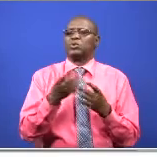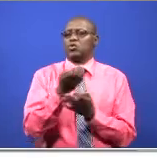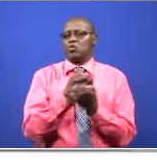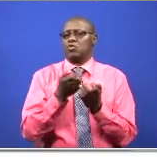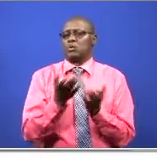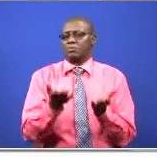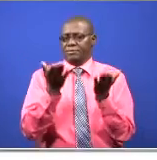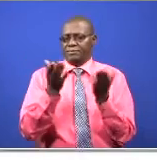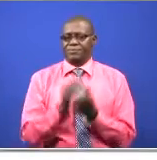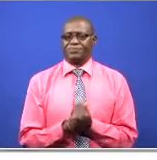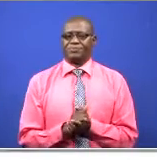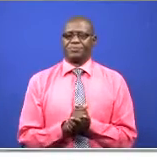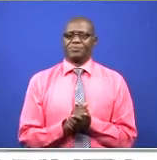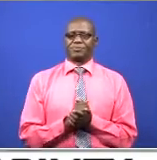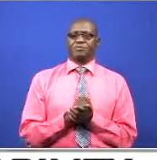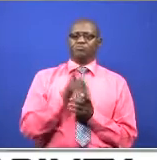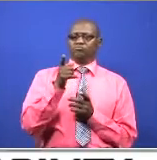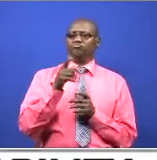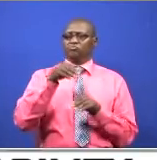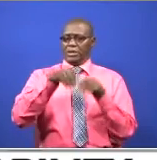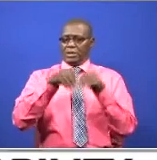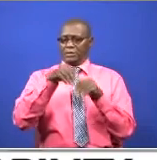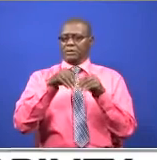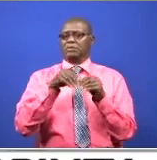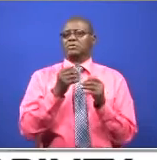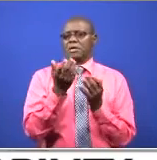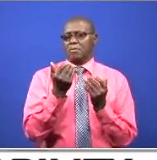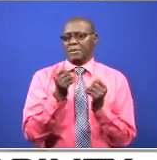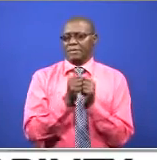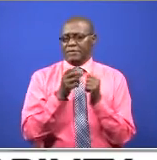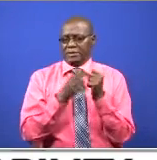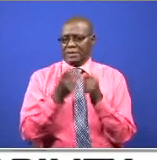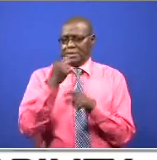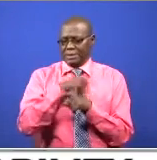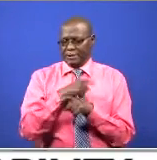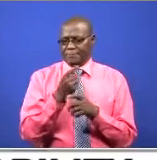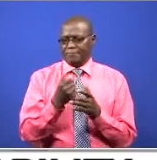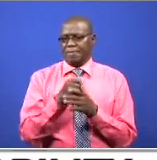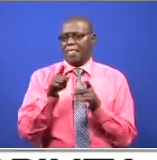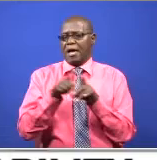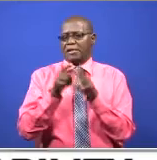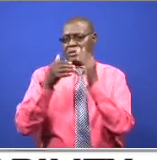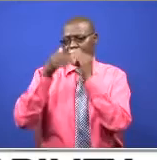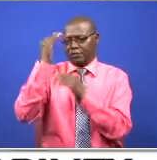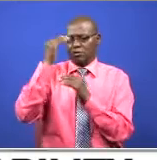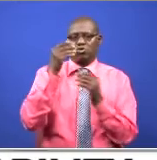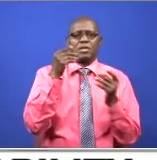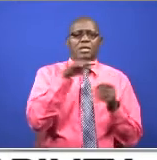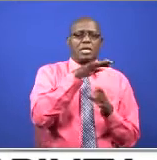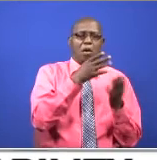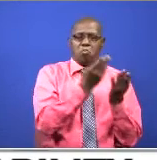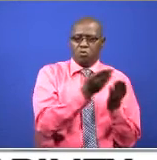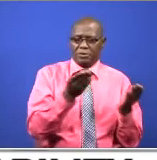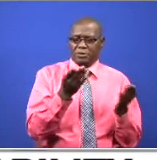love that you've talked about the elections. We are about 17 days to the election. So as an expert in properties, do you think right now is the